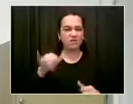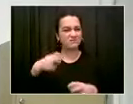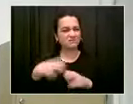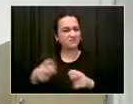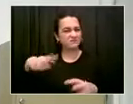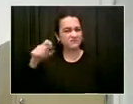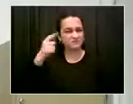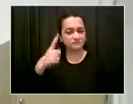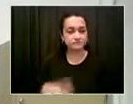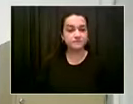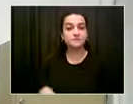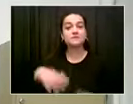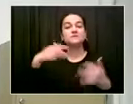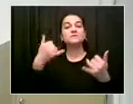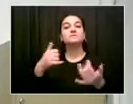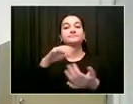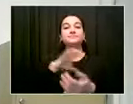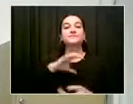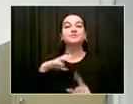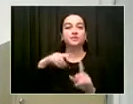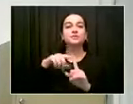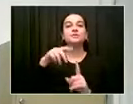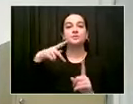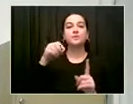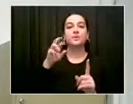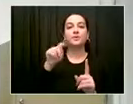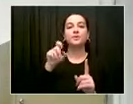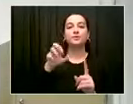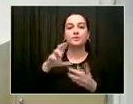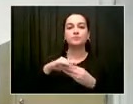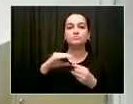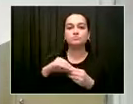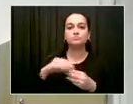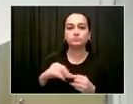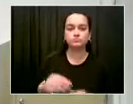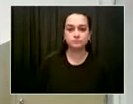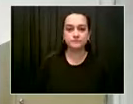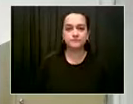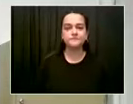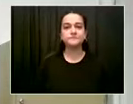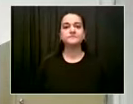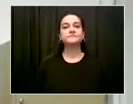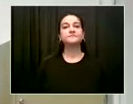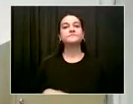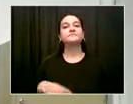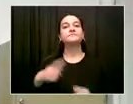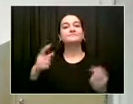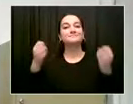school and time to get back to our new normal. And like the young people said